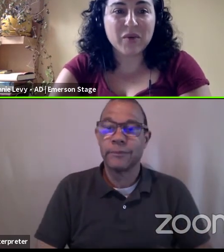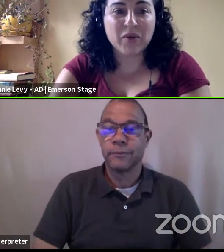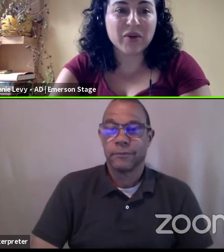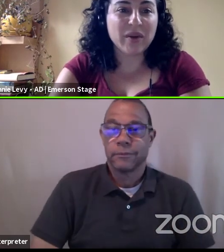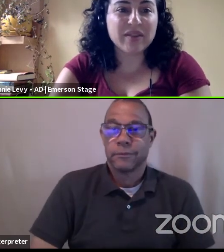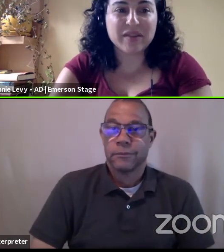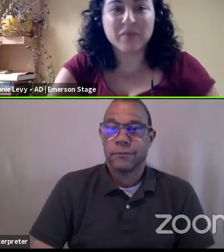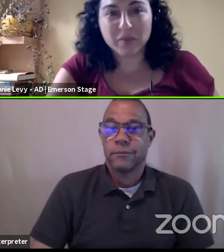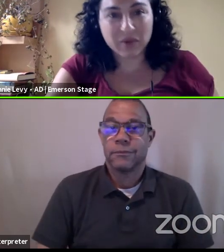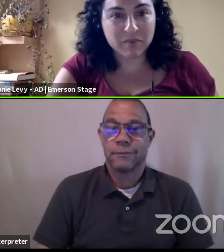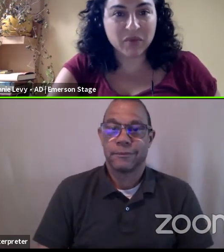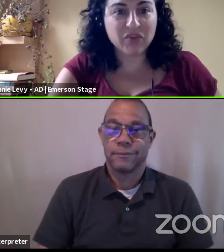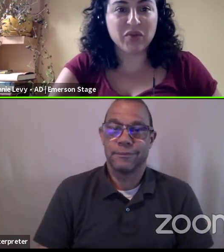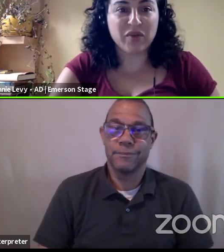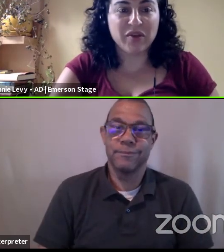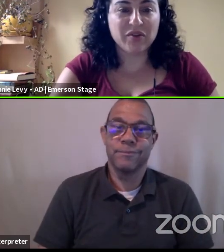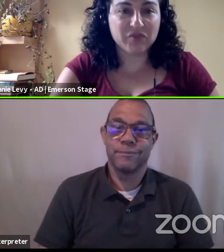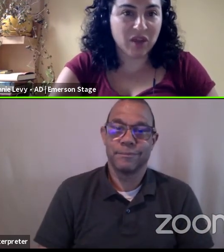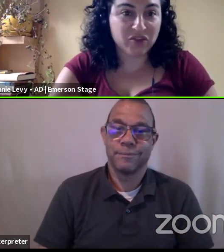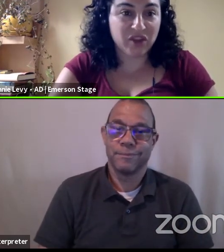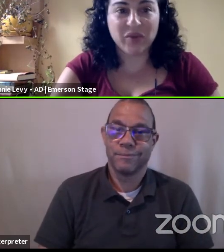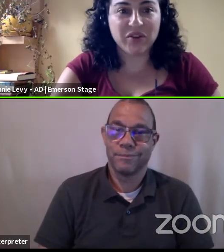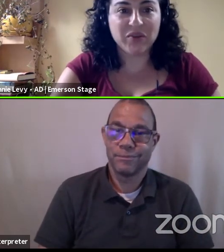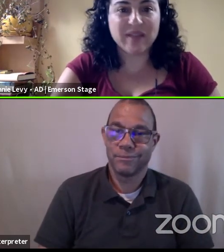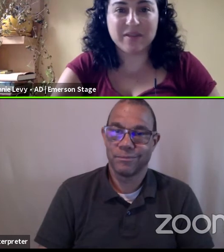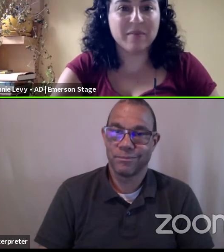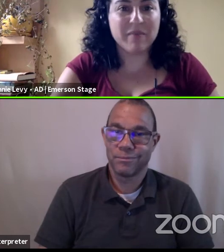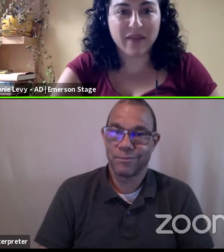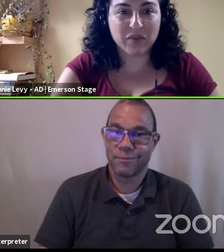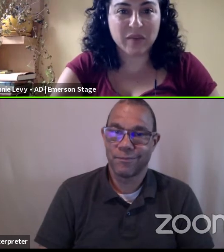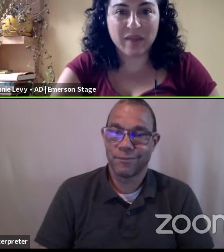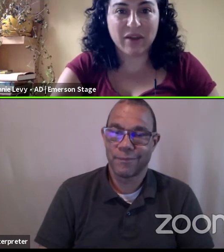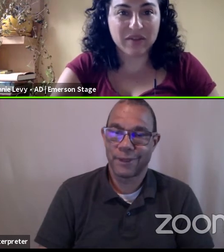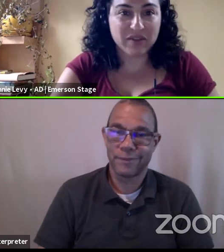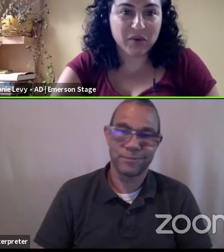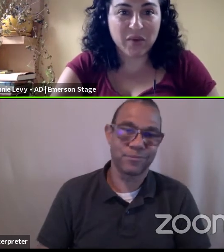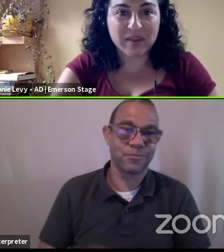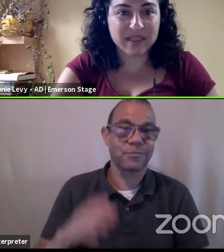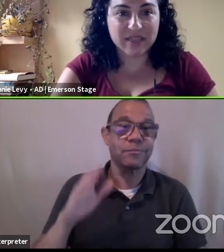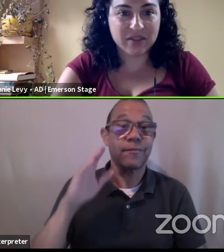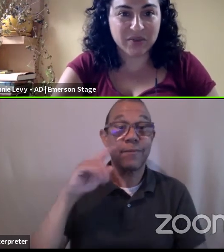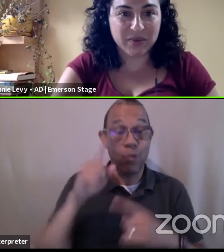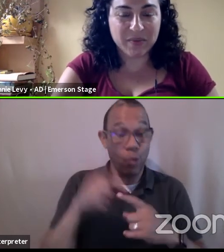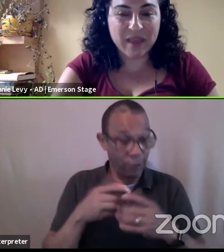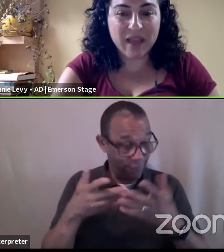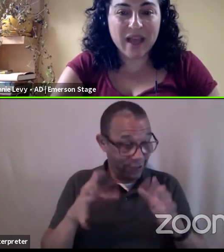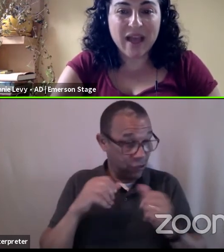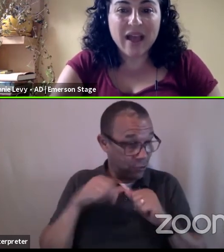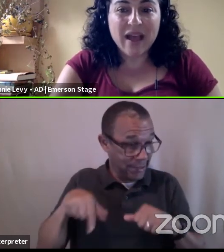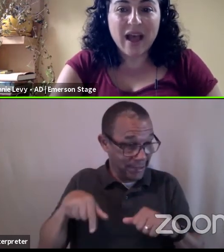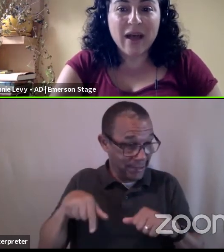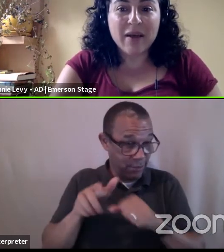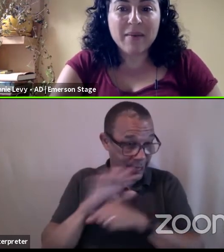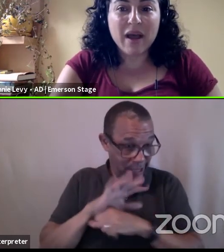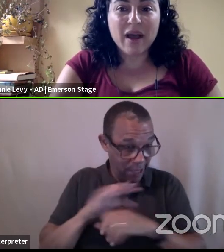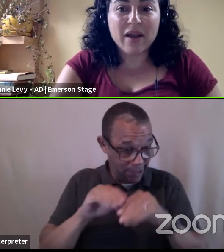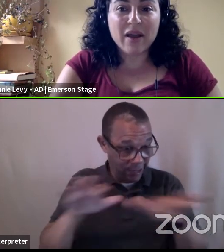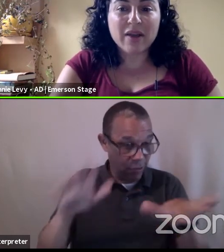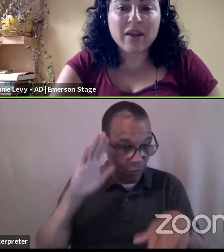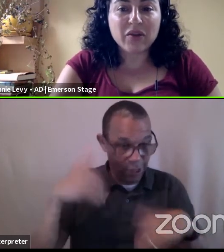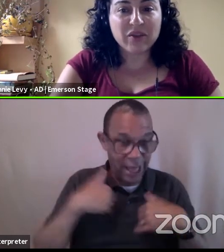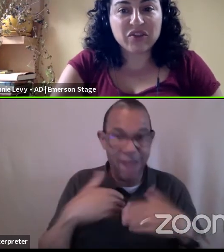Yeah, we're going to, we're going to move to a new genre, new ism after we come out of this. We're going to need to, um,